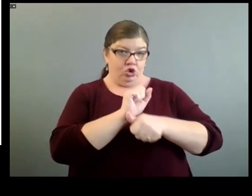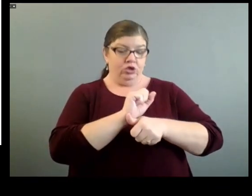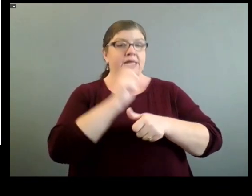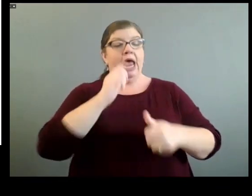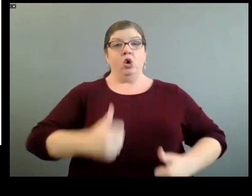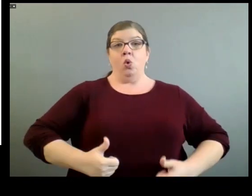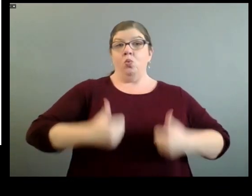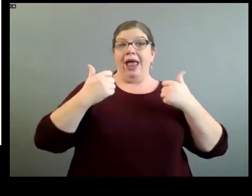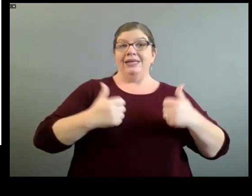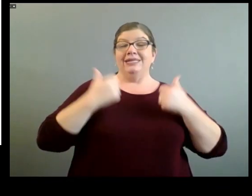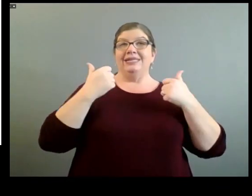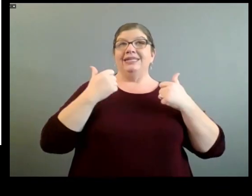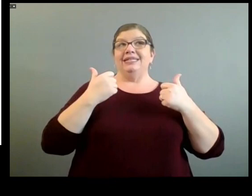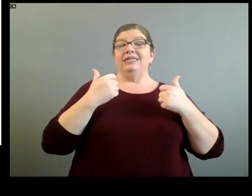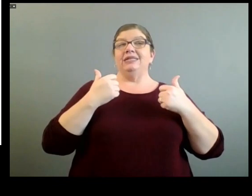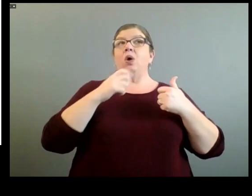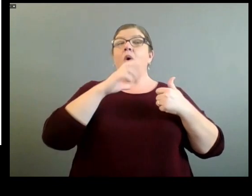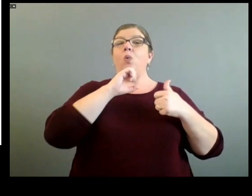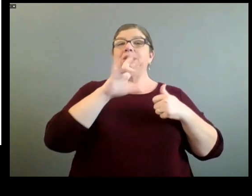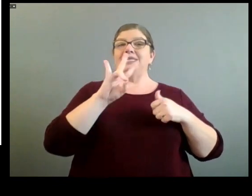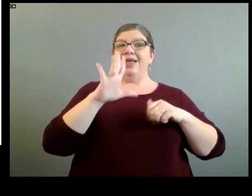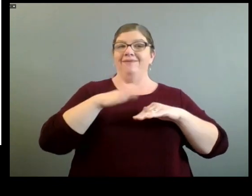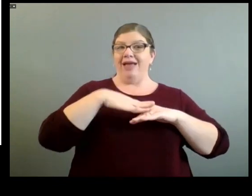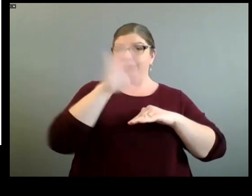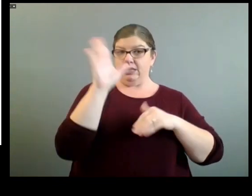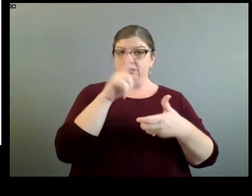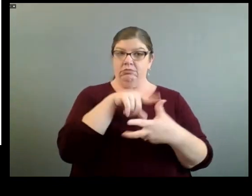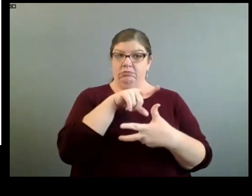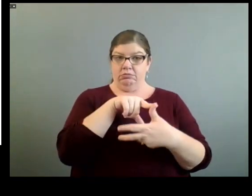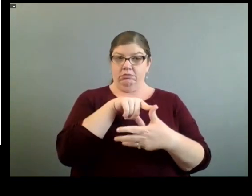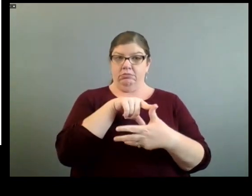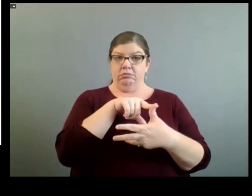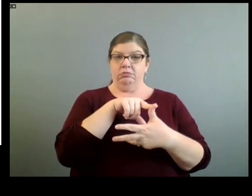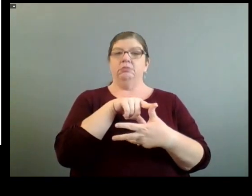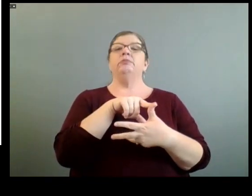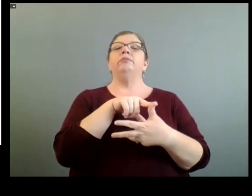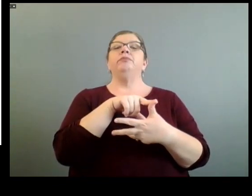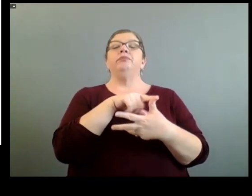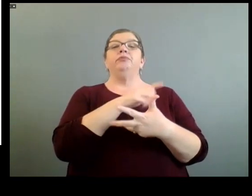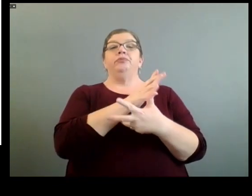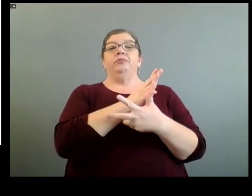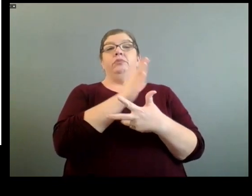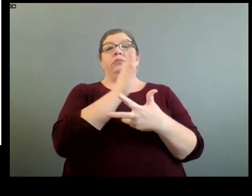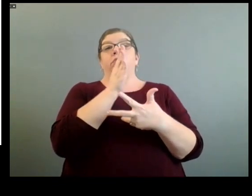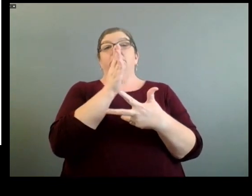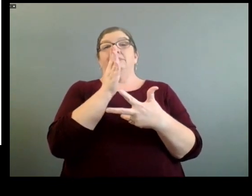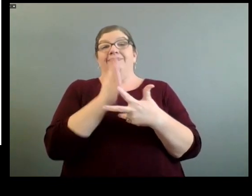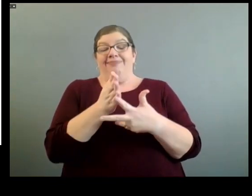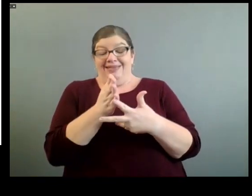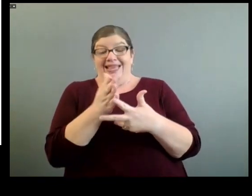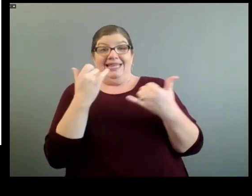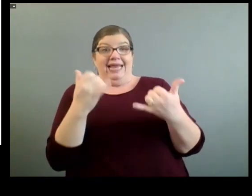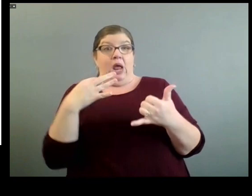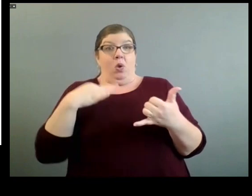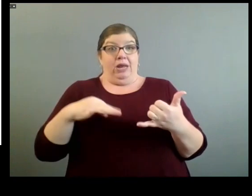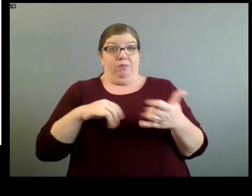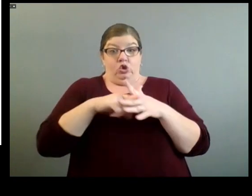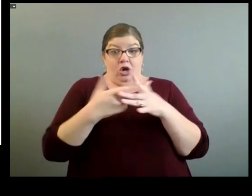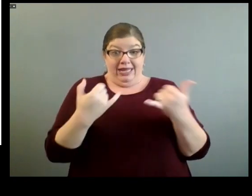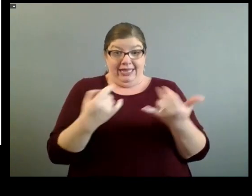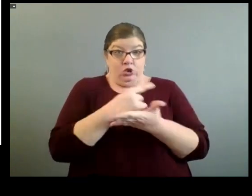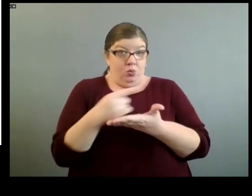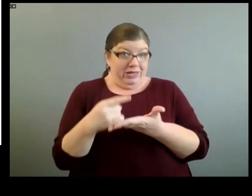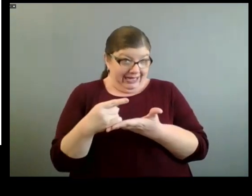residents who are 75 plus. Also, newly eligible beginning this week